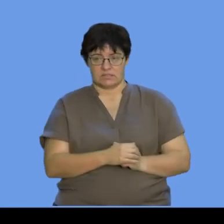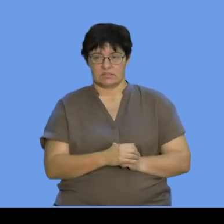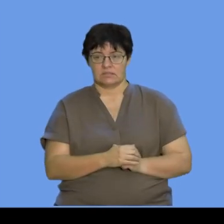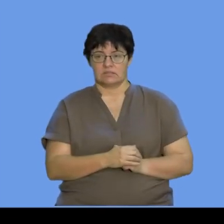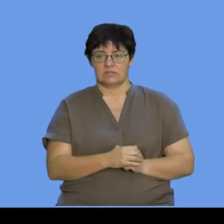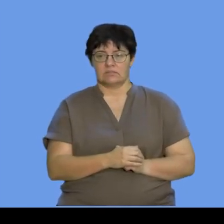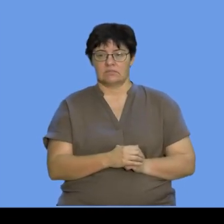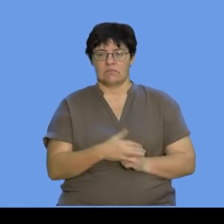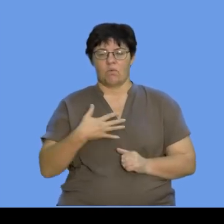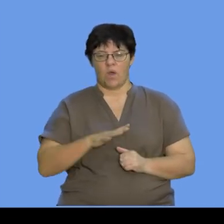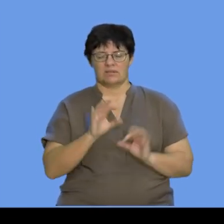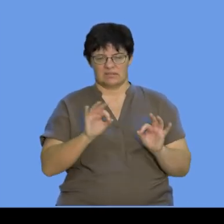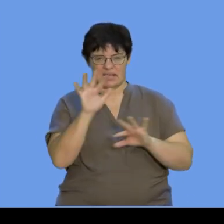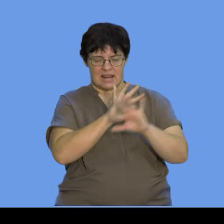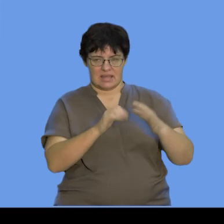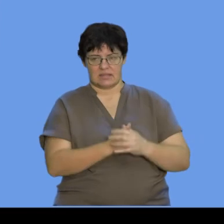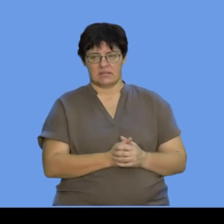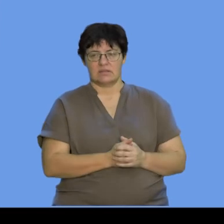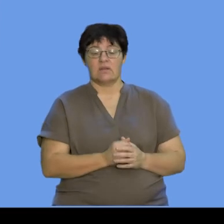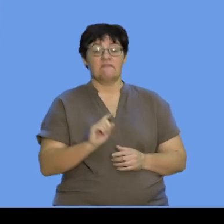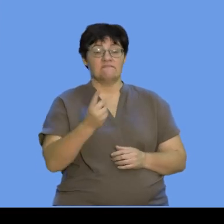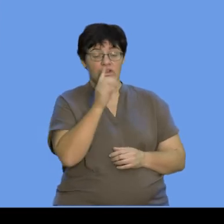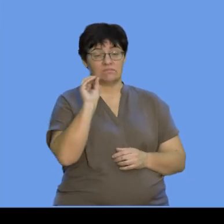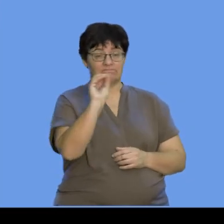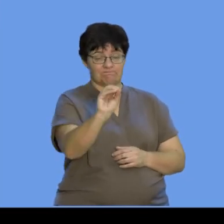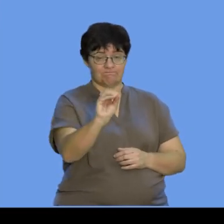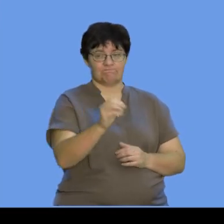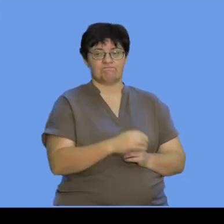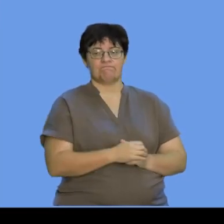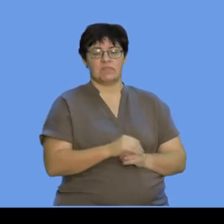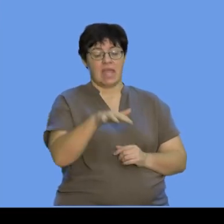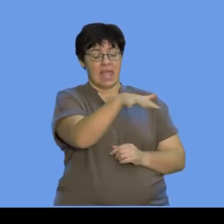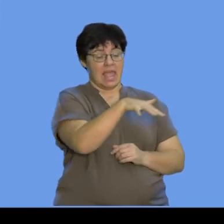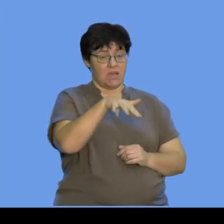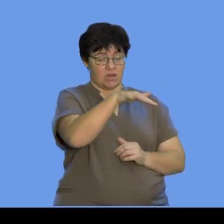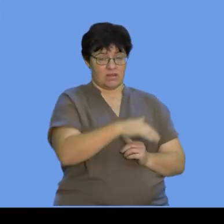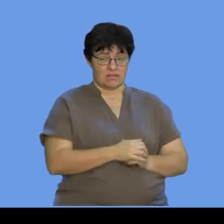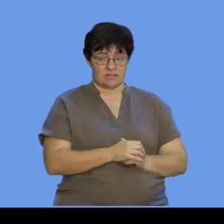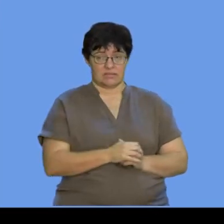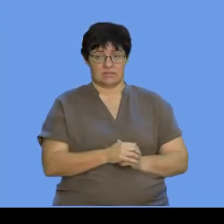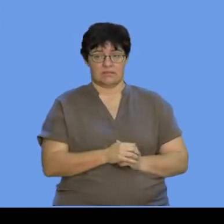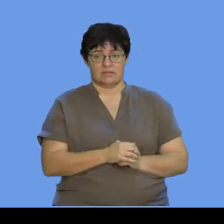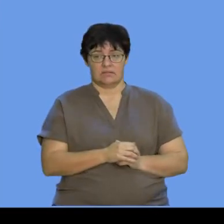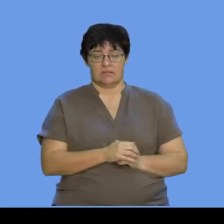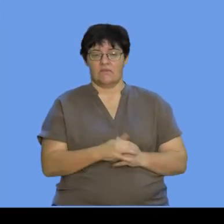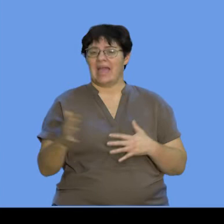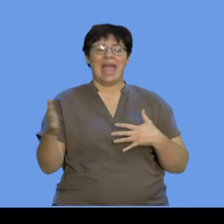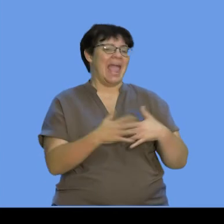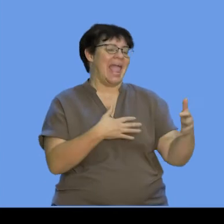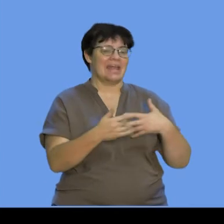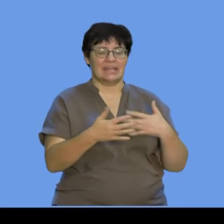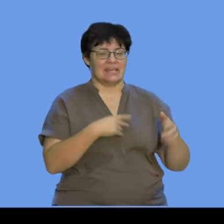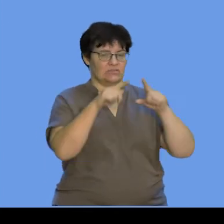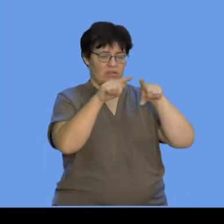just use the correct color there. So you firstly write what is the area, right? Area of